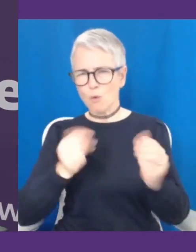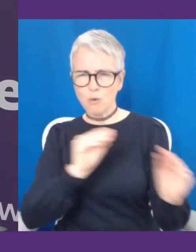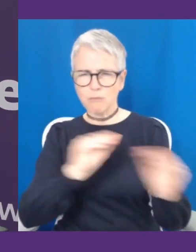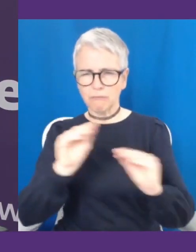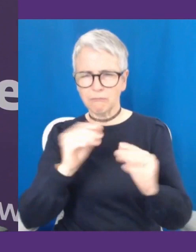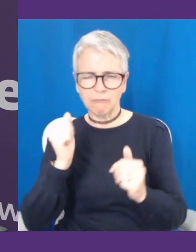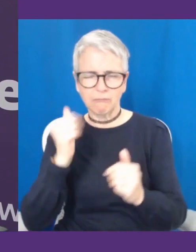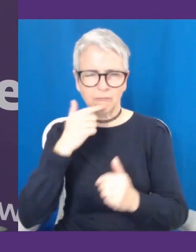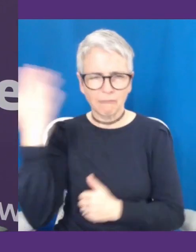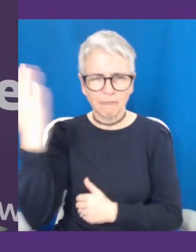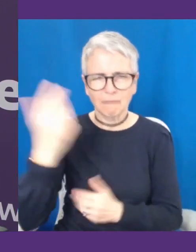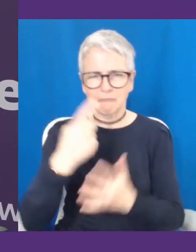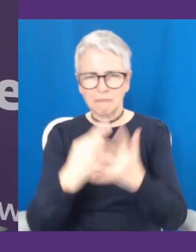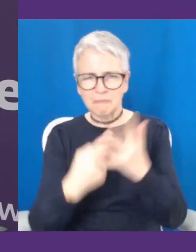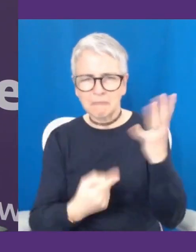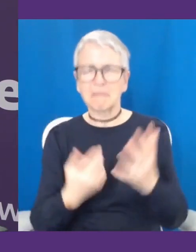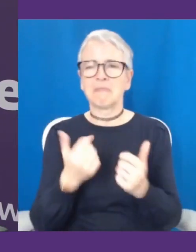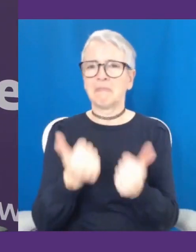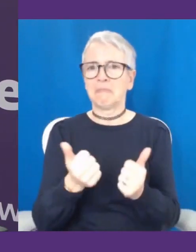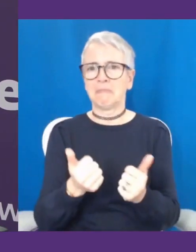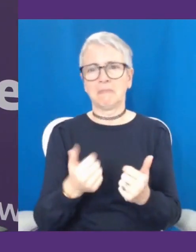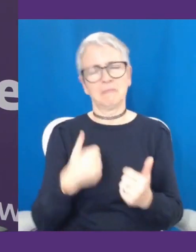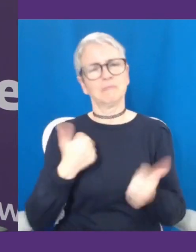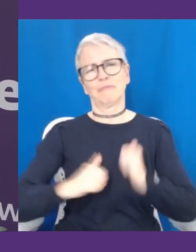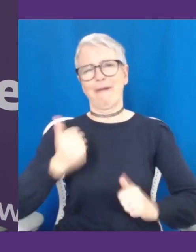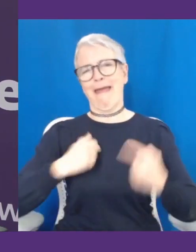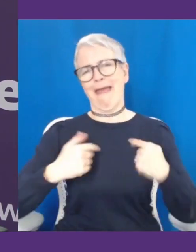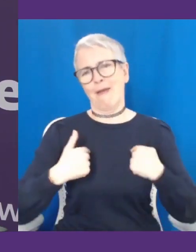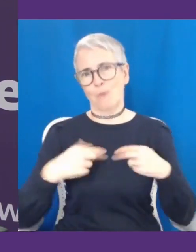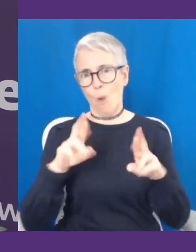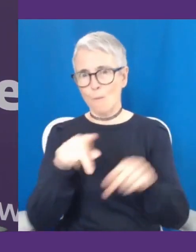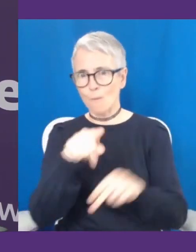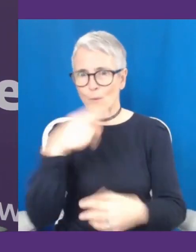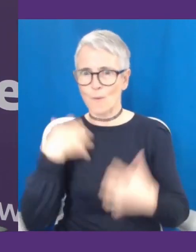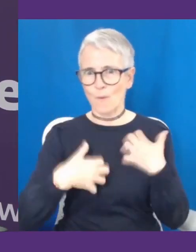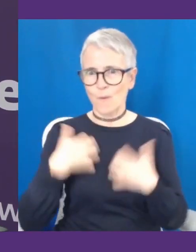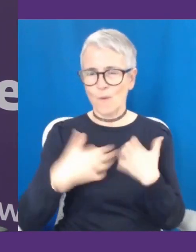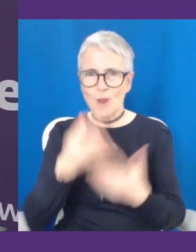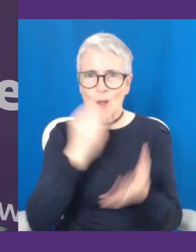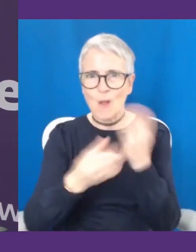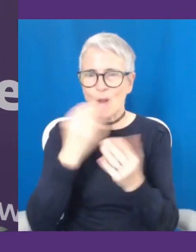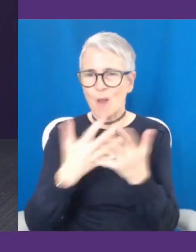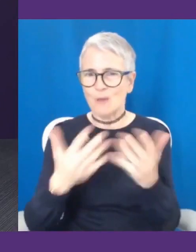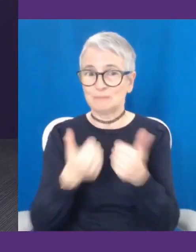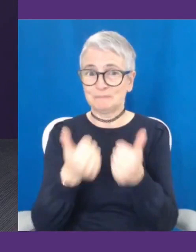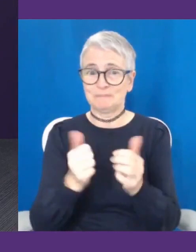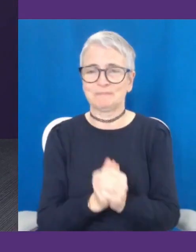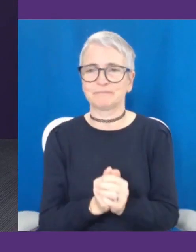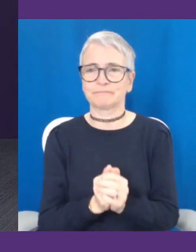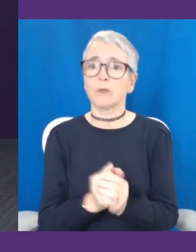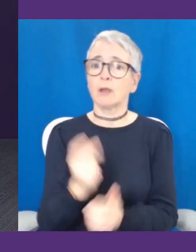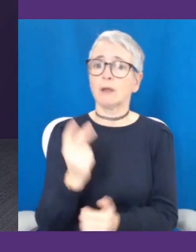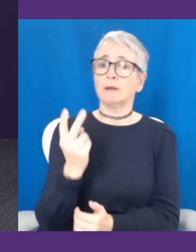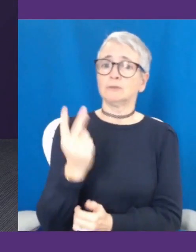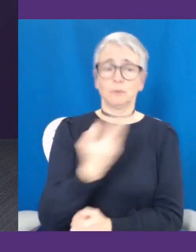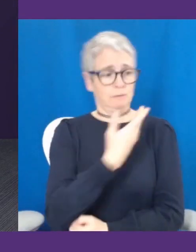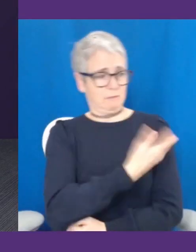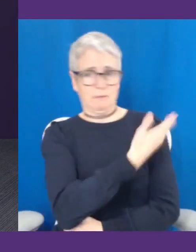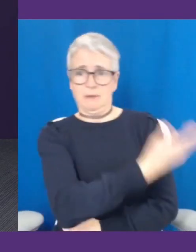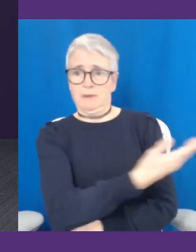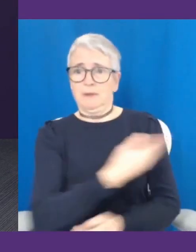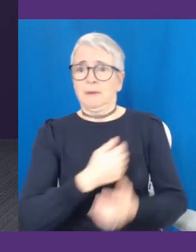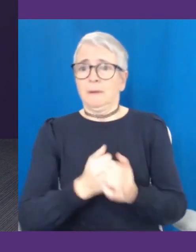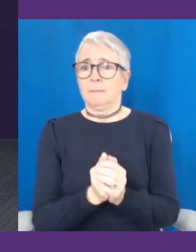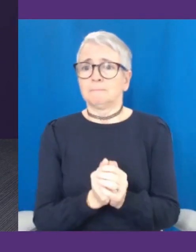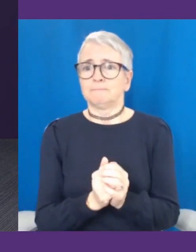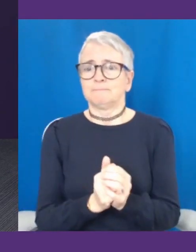and I hope you have a good 3 days and learn a huge amount from what we're doing. I've got 2 guests with me here who we're going to have a